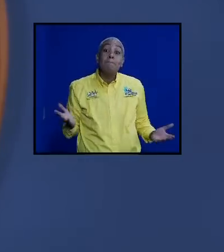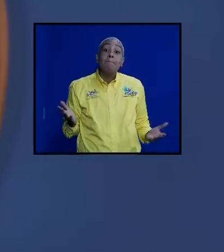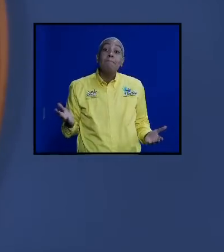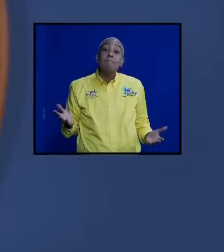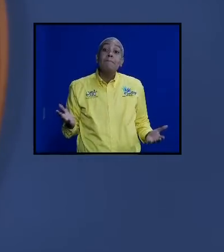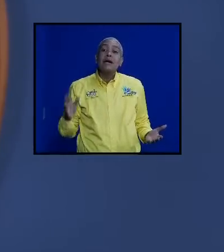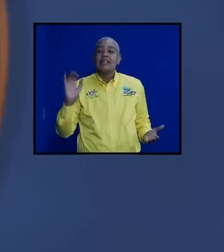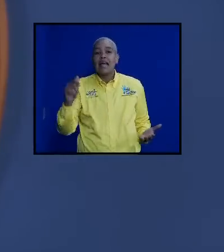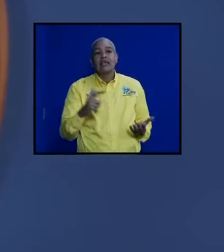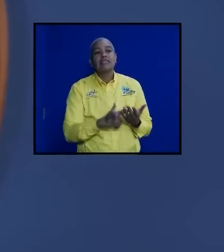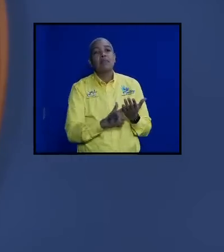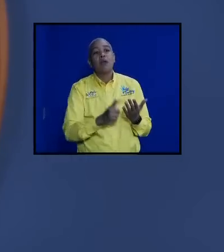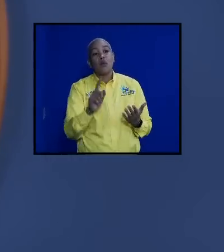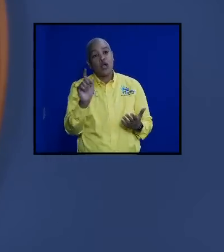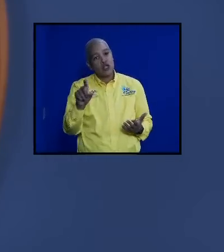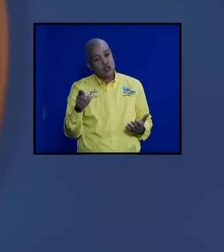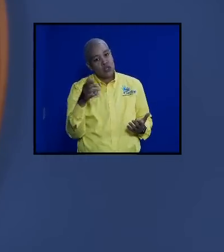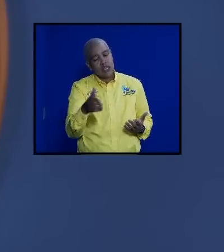the debate should be.